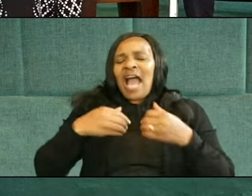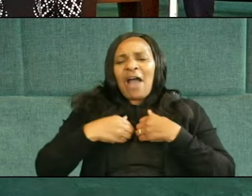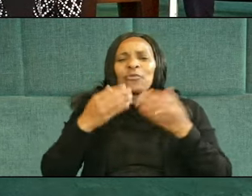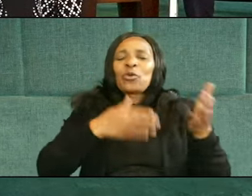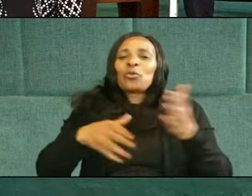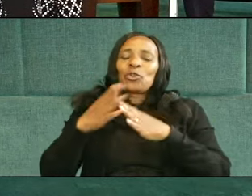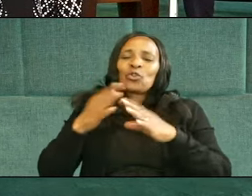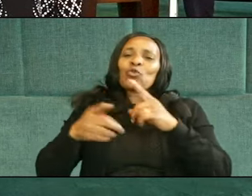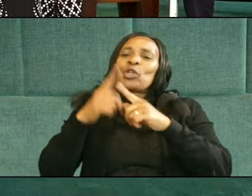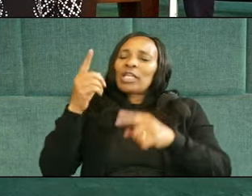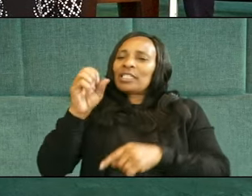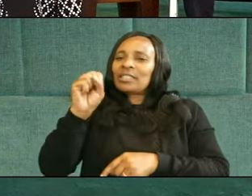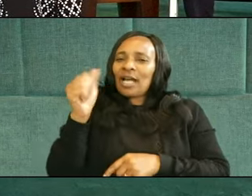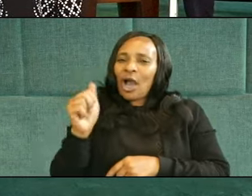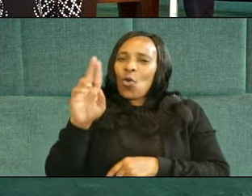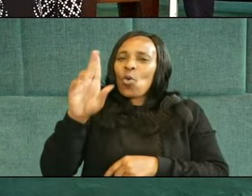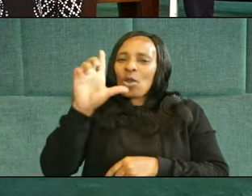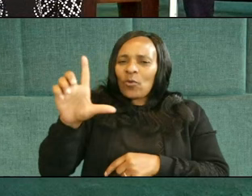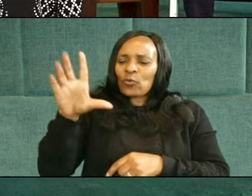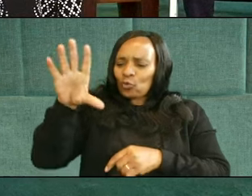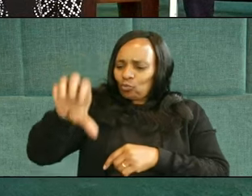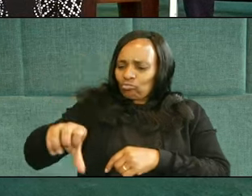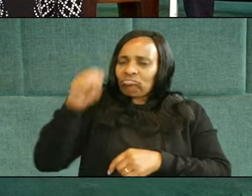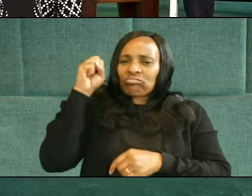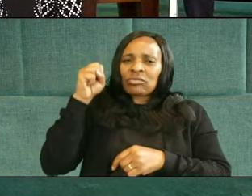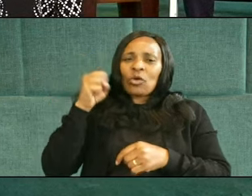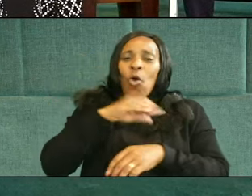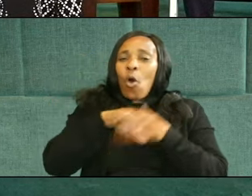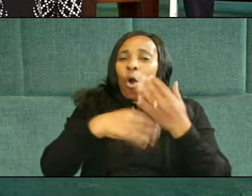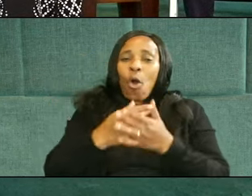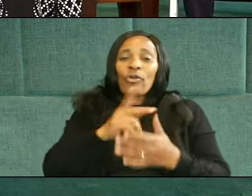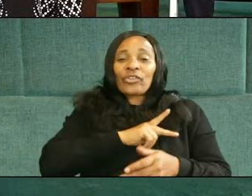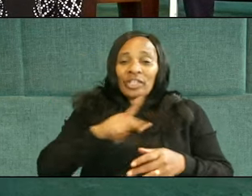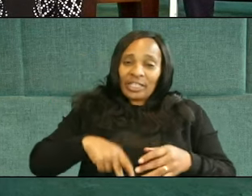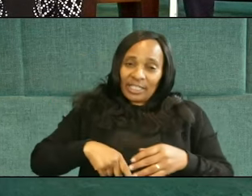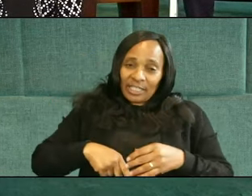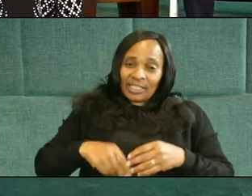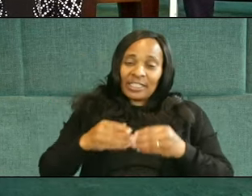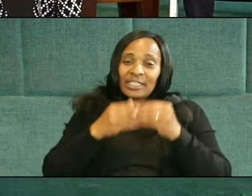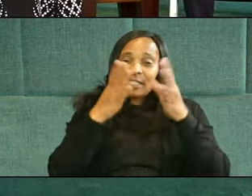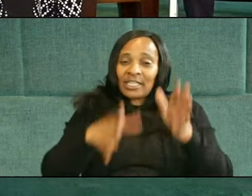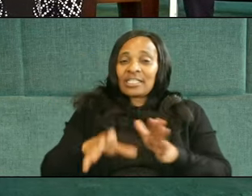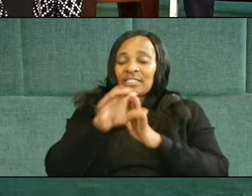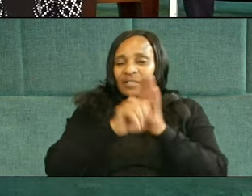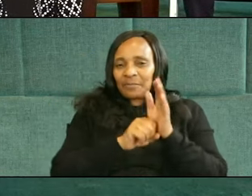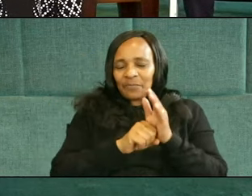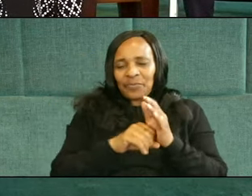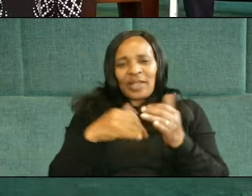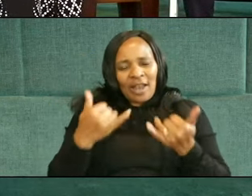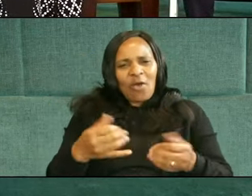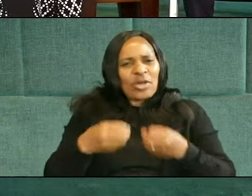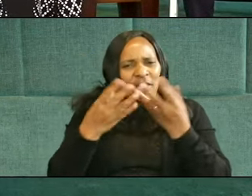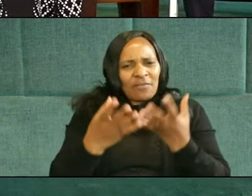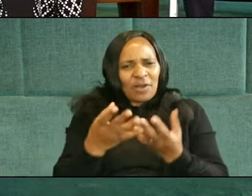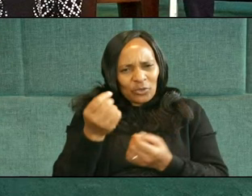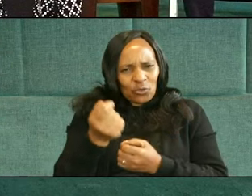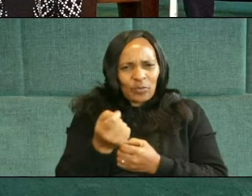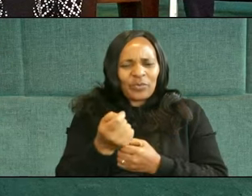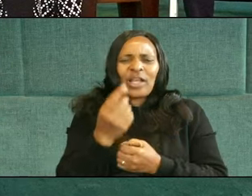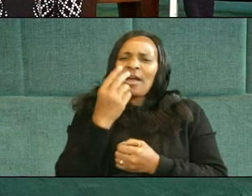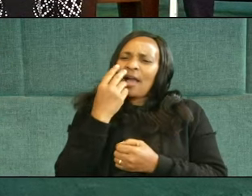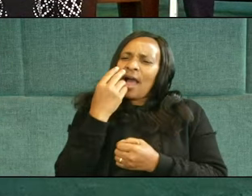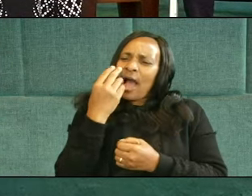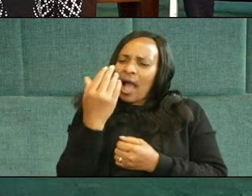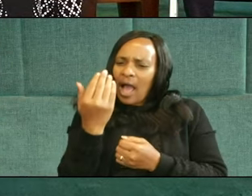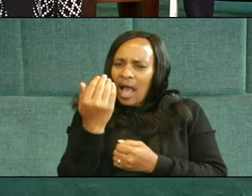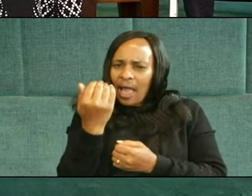Saul and take over the kingship, but he does not do that. Now let me give the story. There's a little boy who had